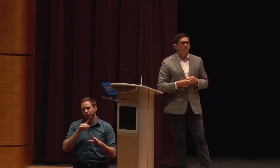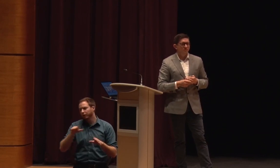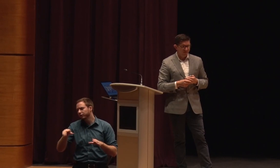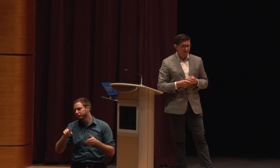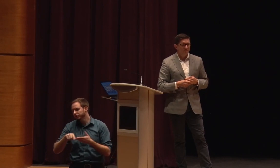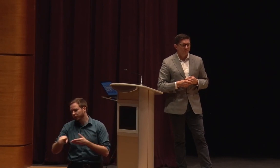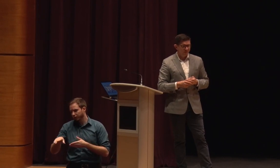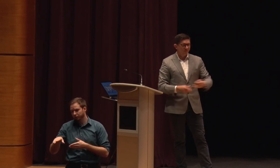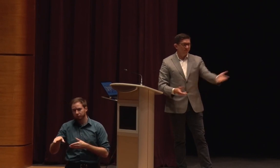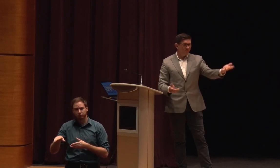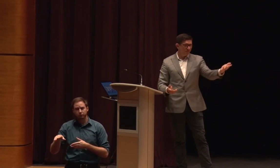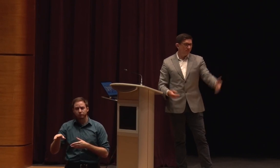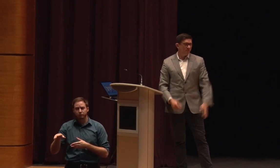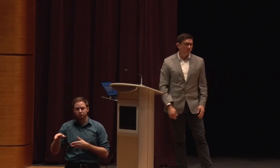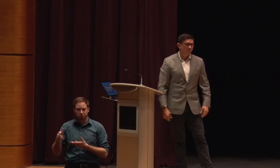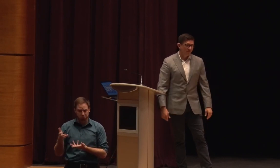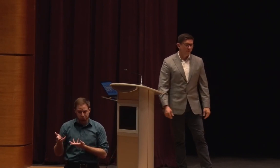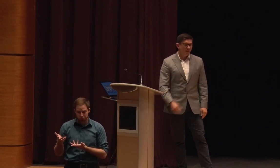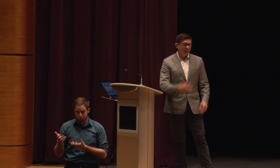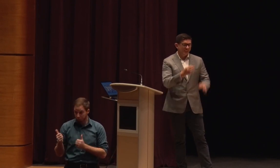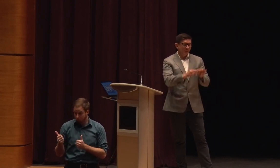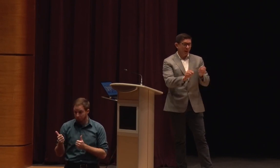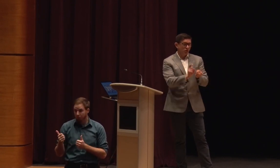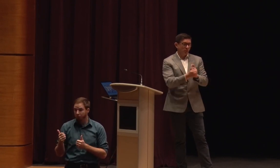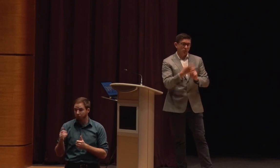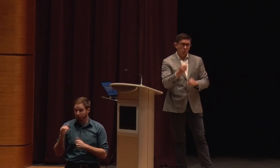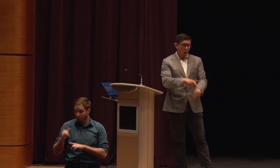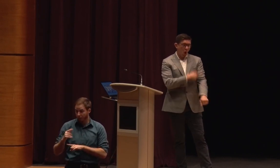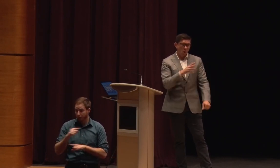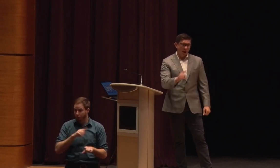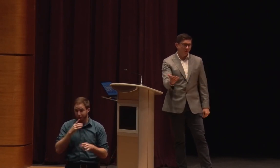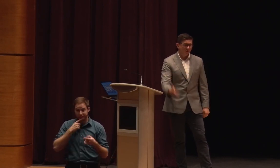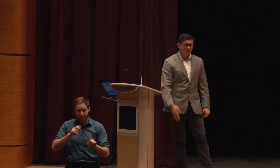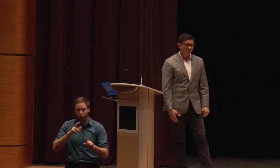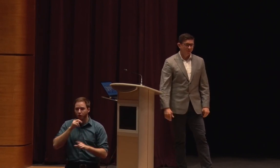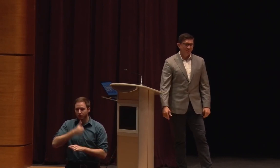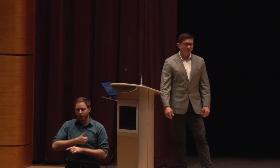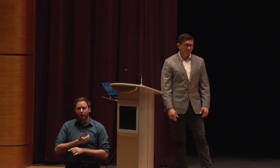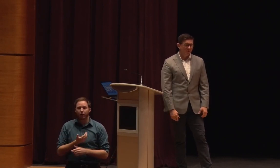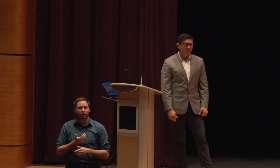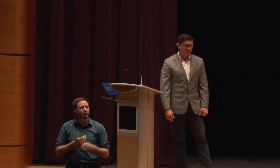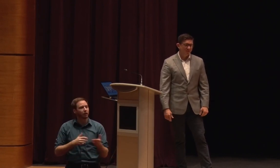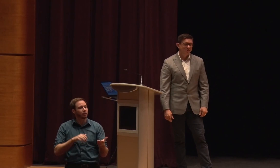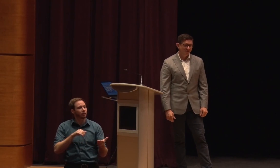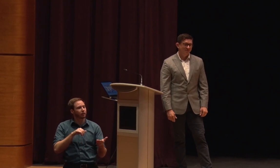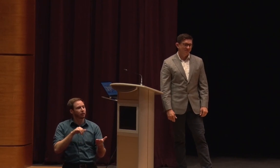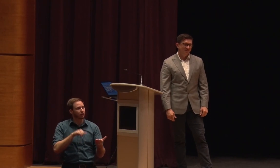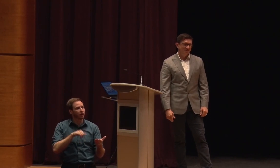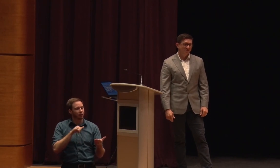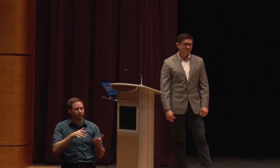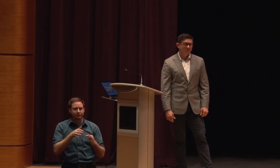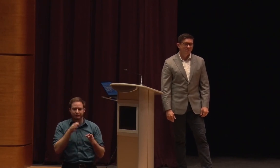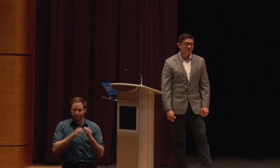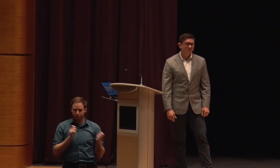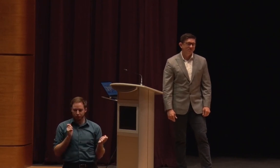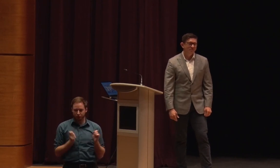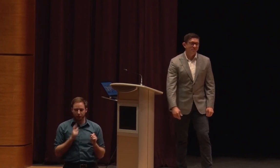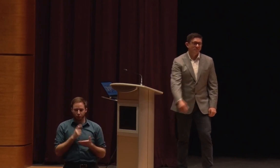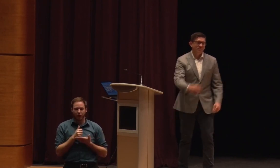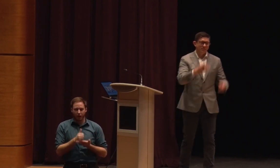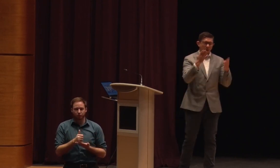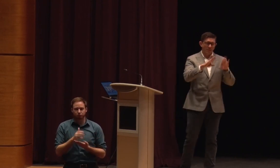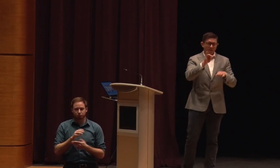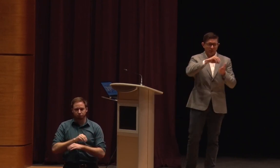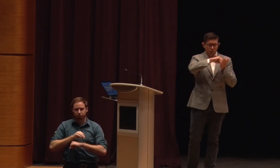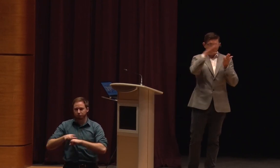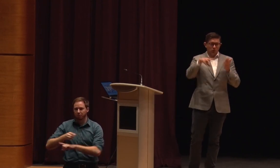check with them to see if this is going to be successful or how I might tweak that's it. That's a simple change that really can have a